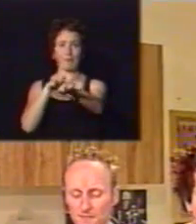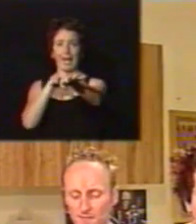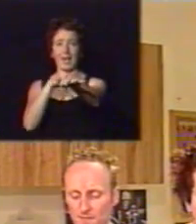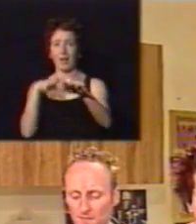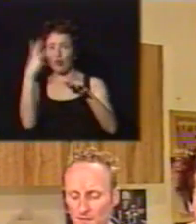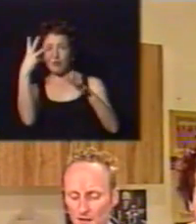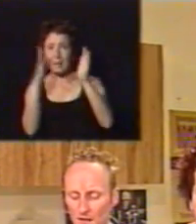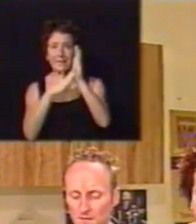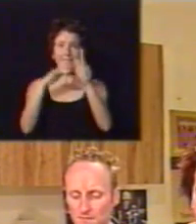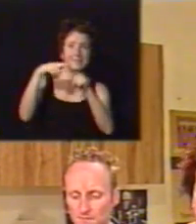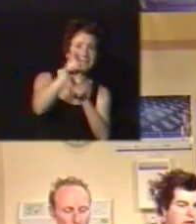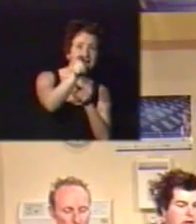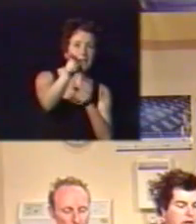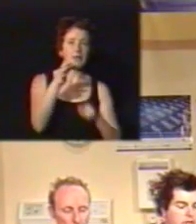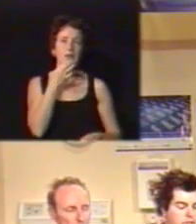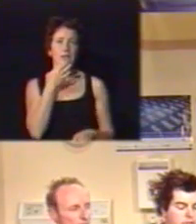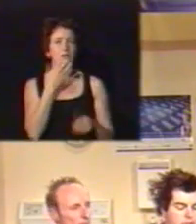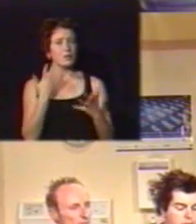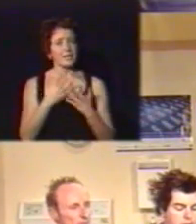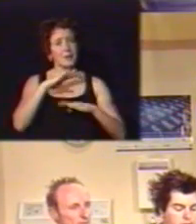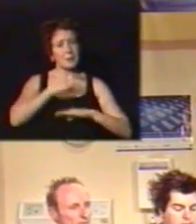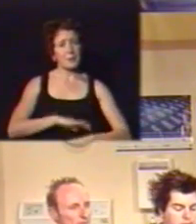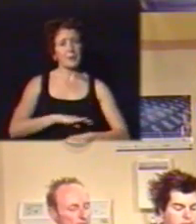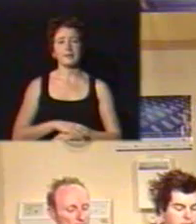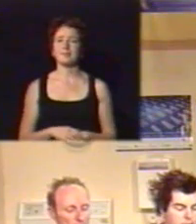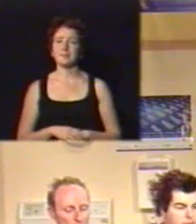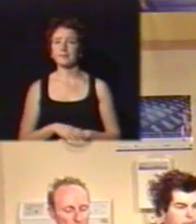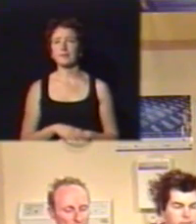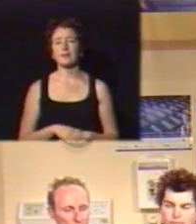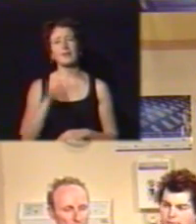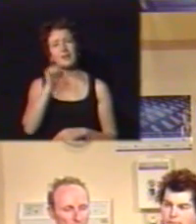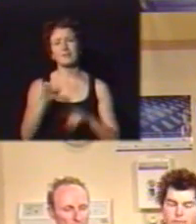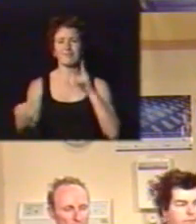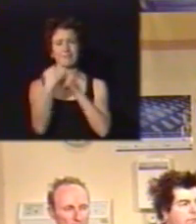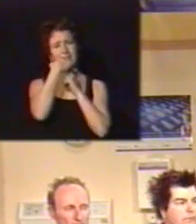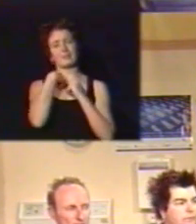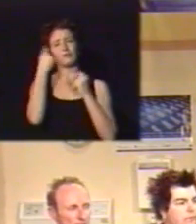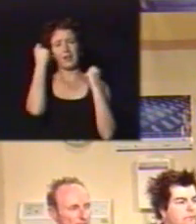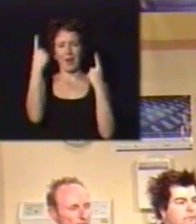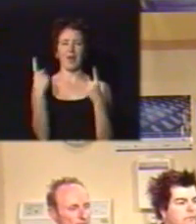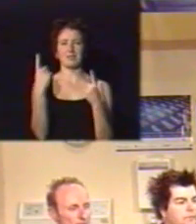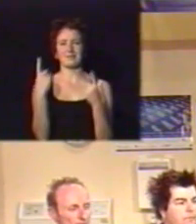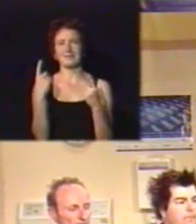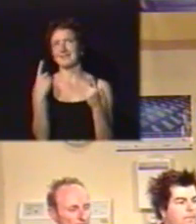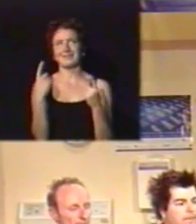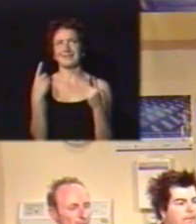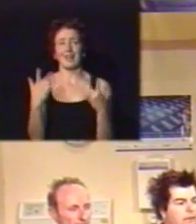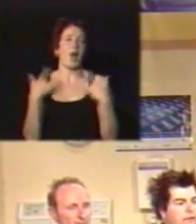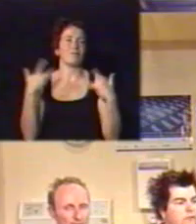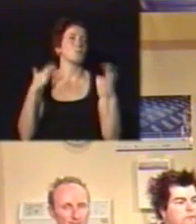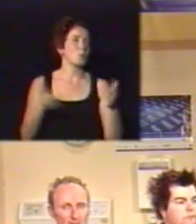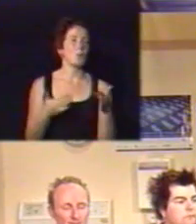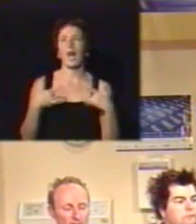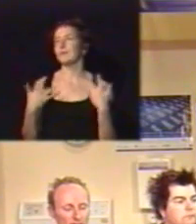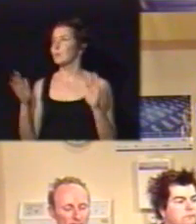One thing that it's really brought to me is that we can't waste time anymore. I used to say that life's too short to worry about this and life's too short for that. It